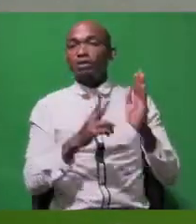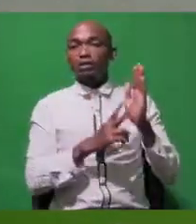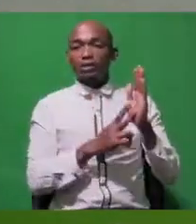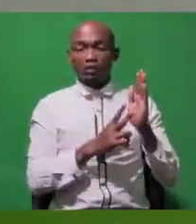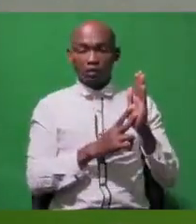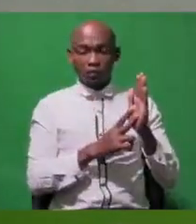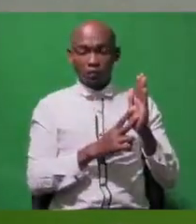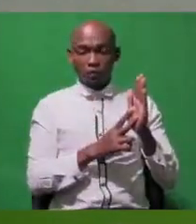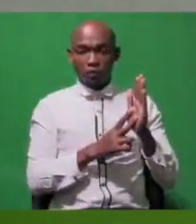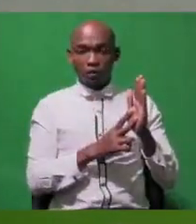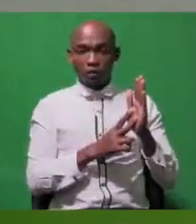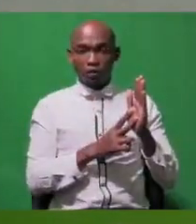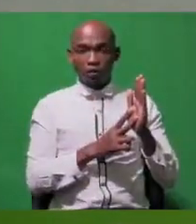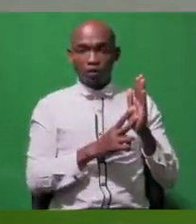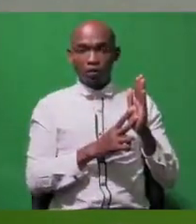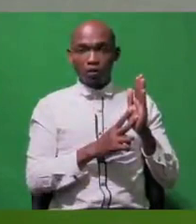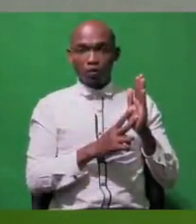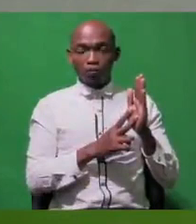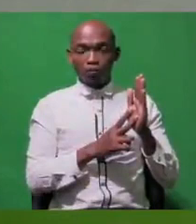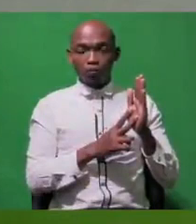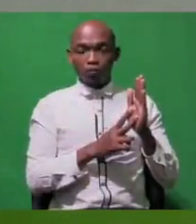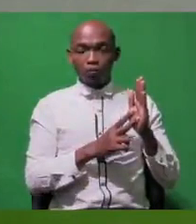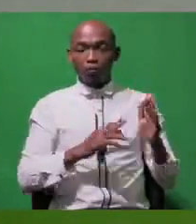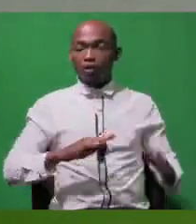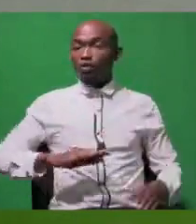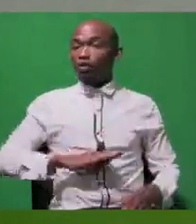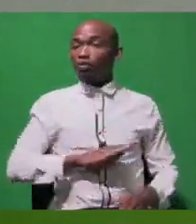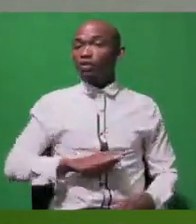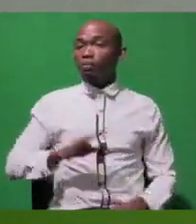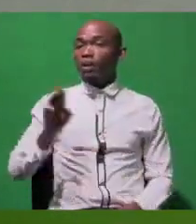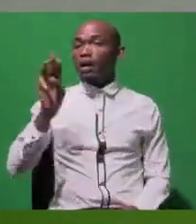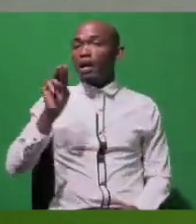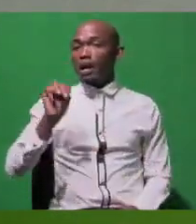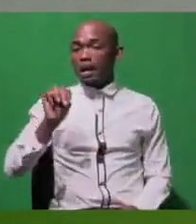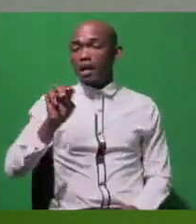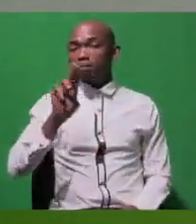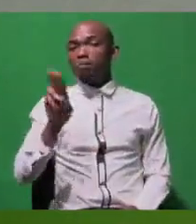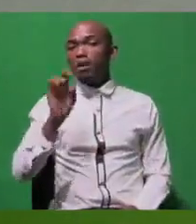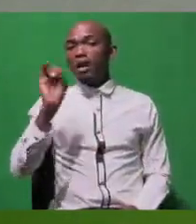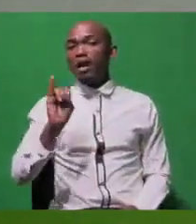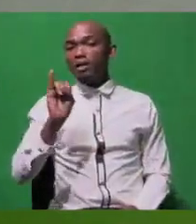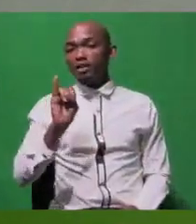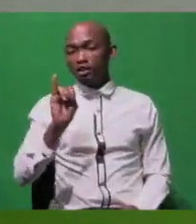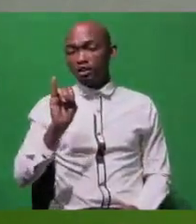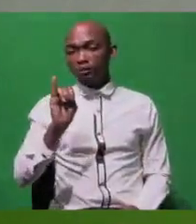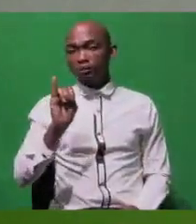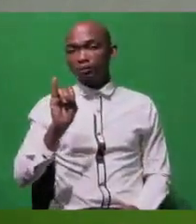27th November, M. Haji.